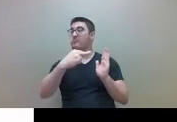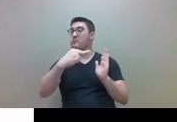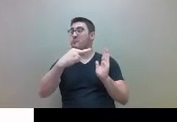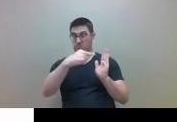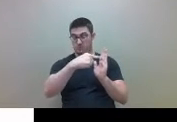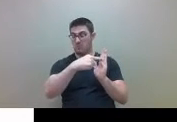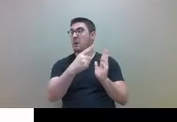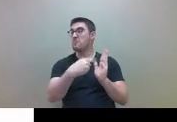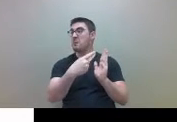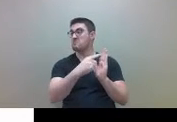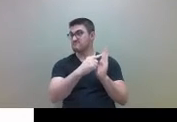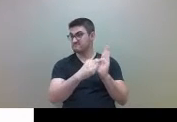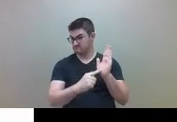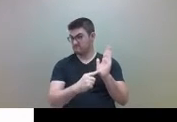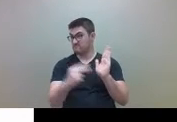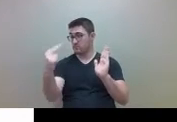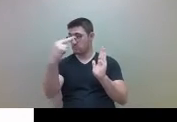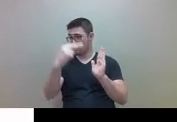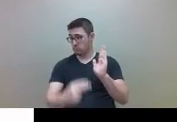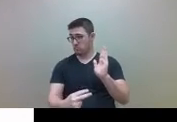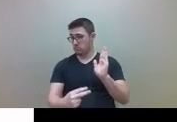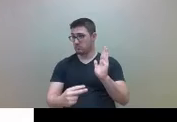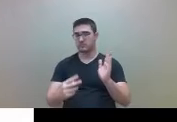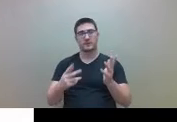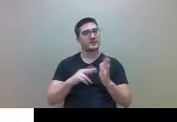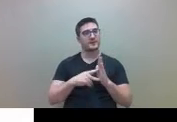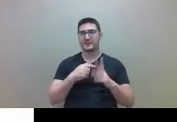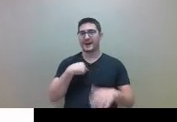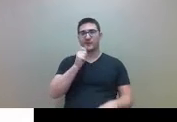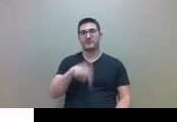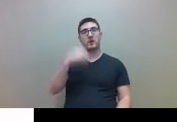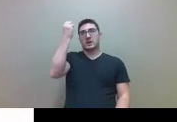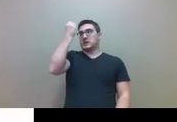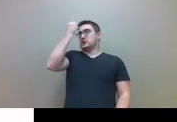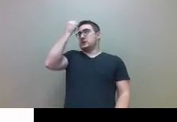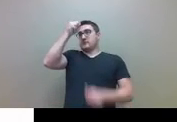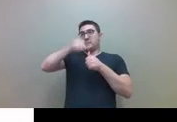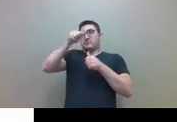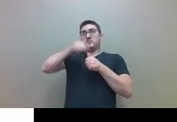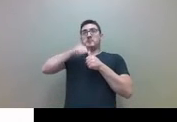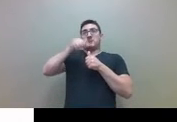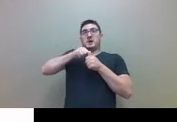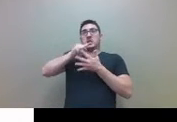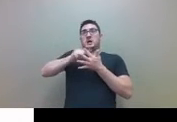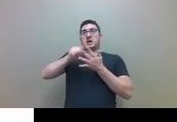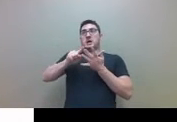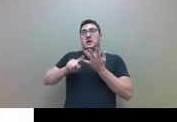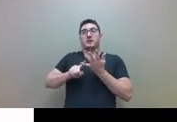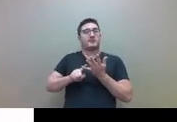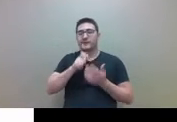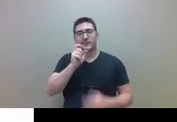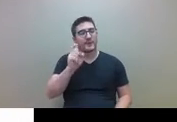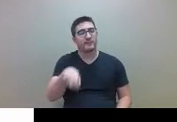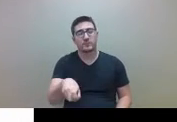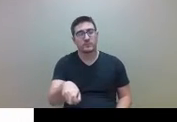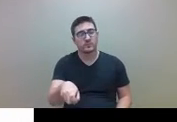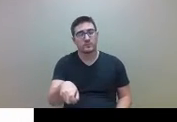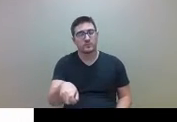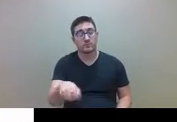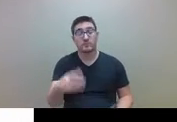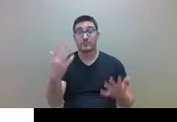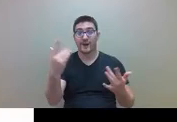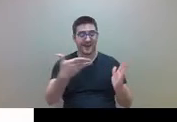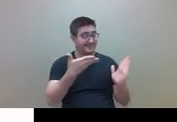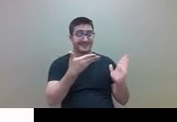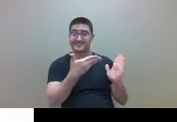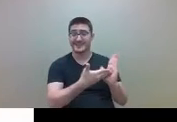level, because I wasn't there saying, oh my gosh, I have to tell you about this and this and this and this. I had it on paper already,